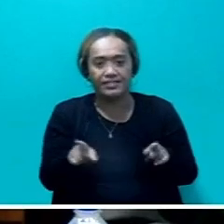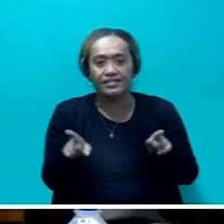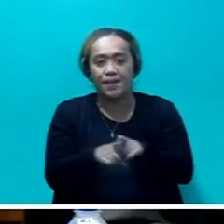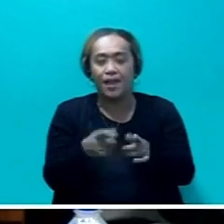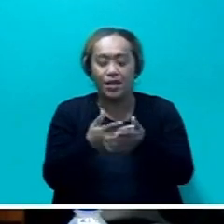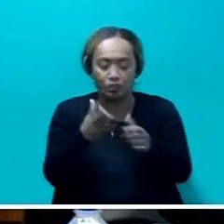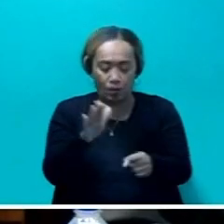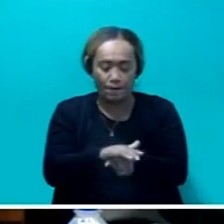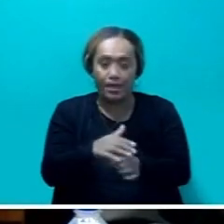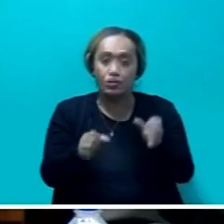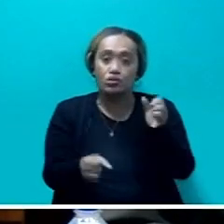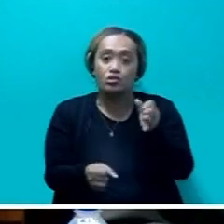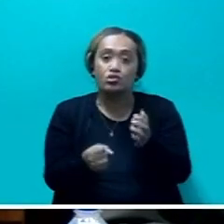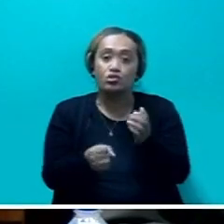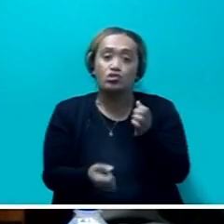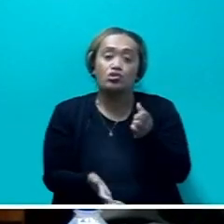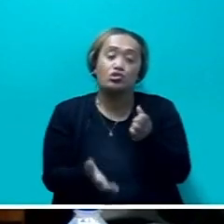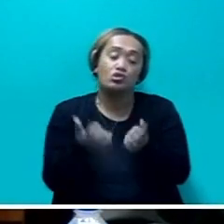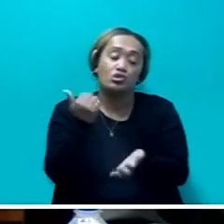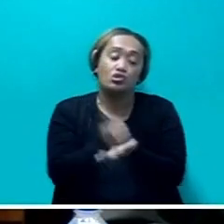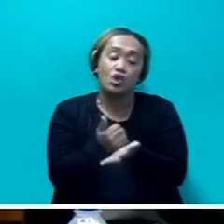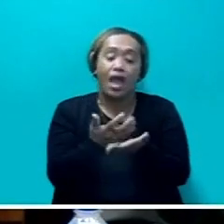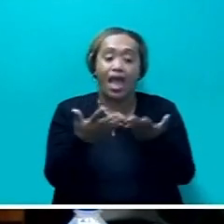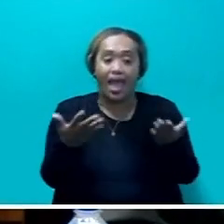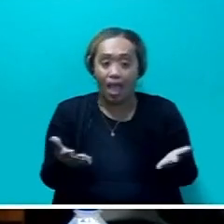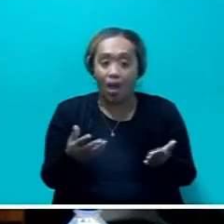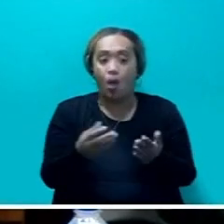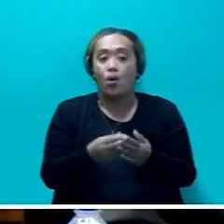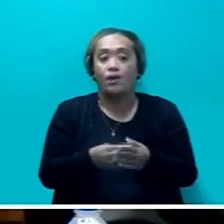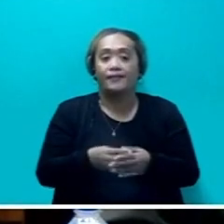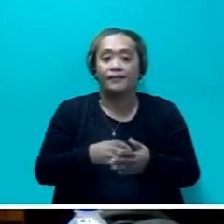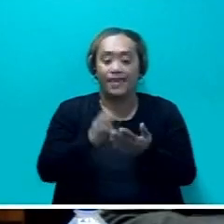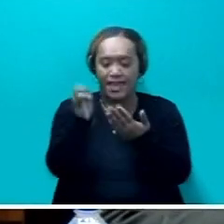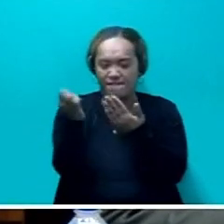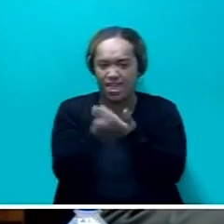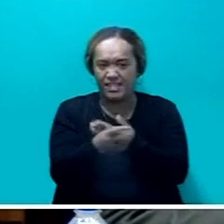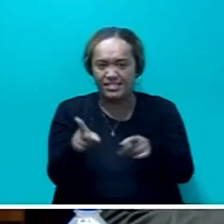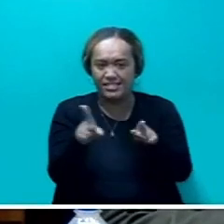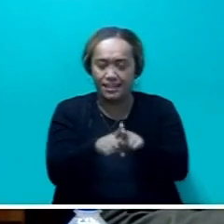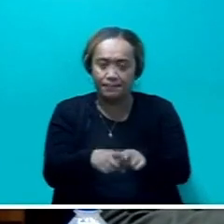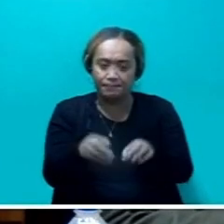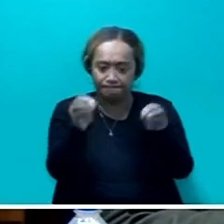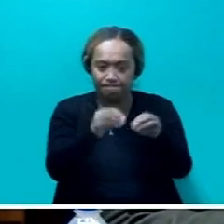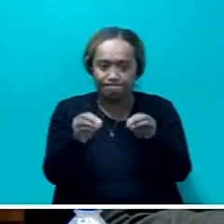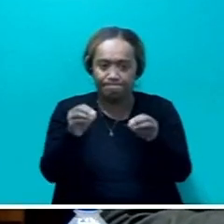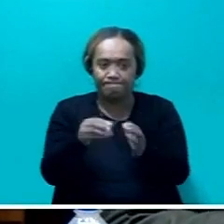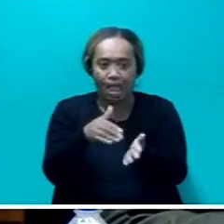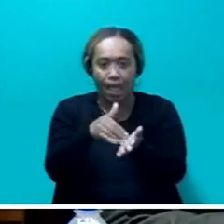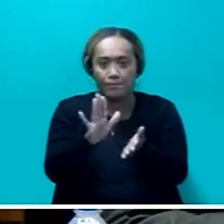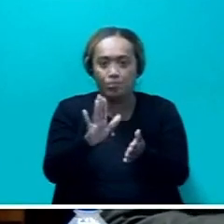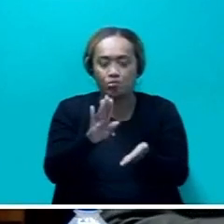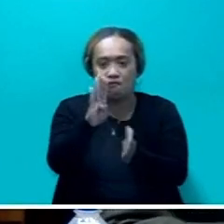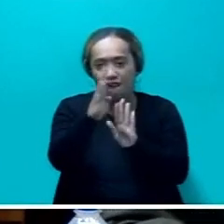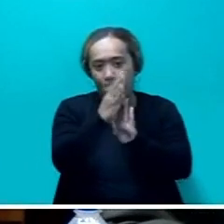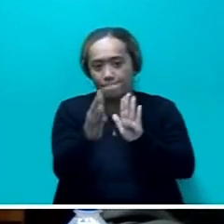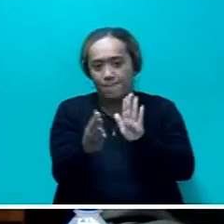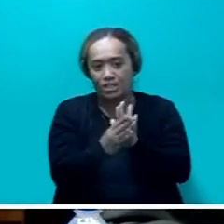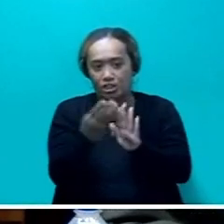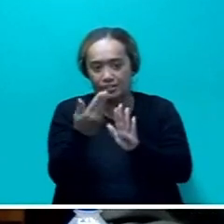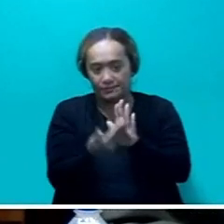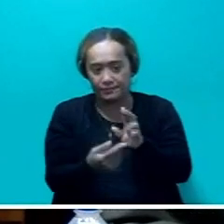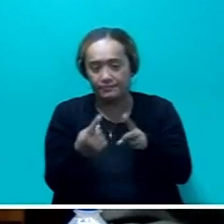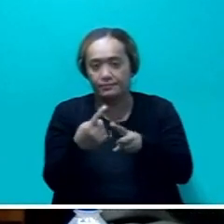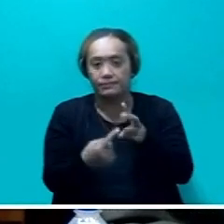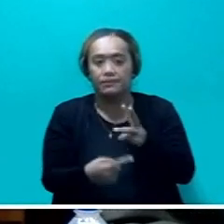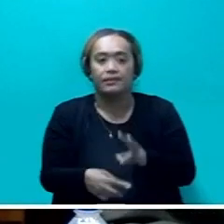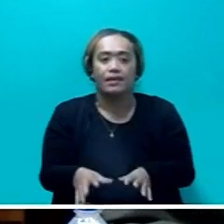Ensure that conference and the Girmit Day events are conducted and organized within the approved budget. Ensure that a